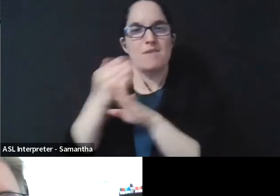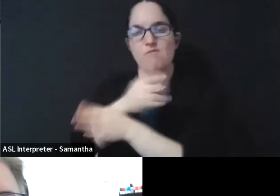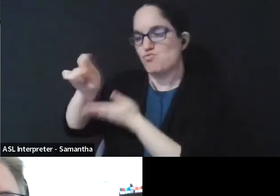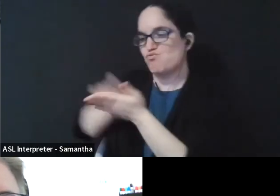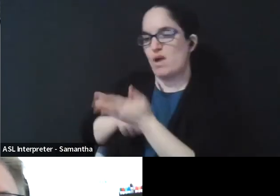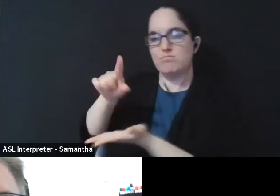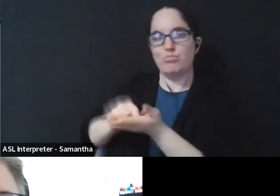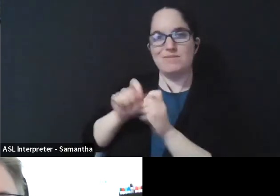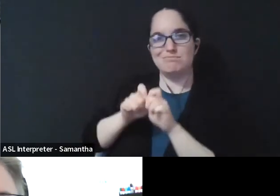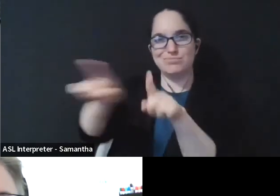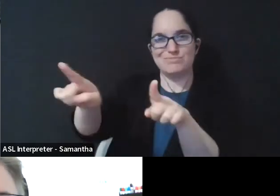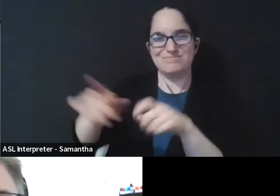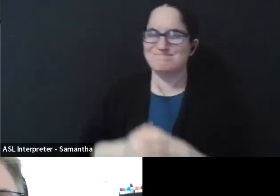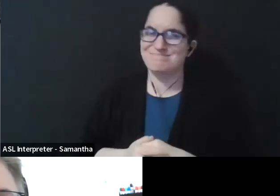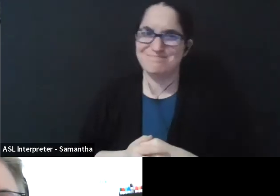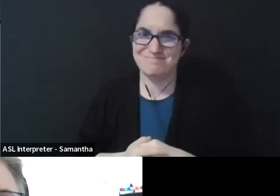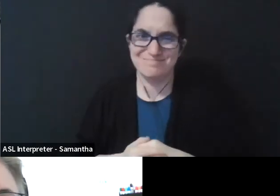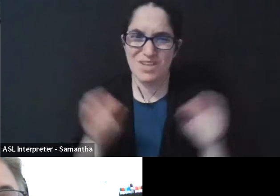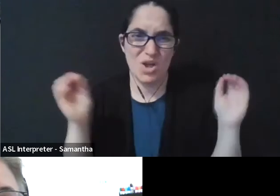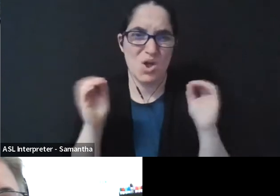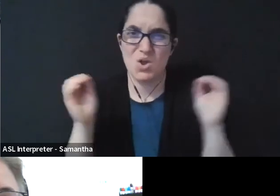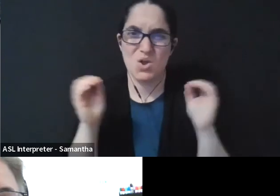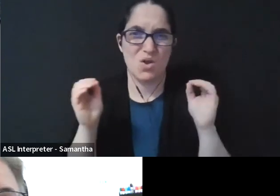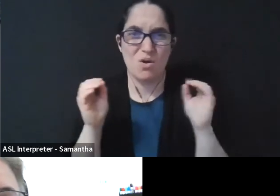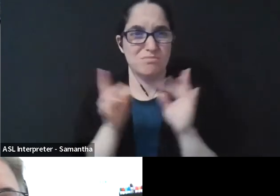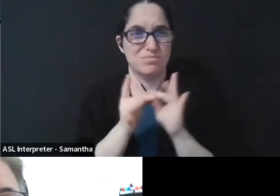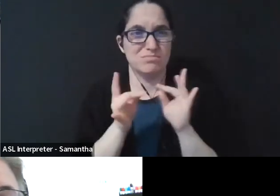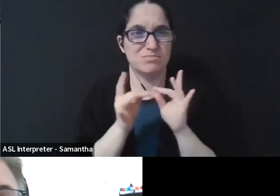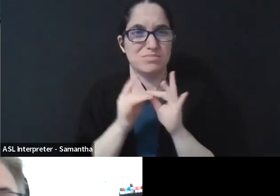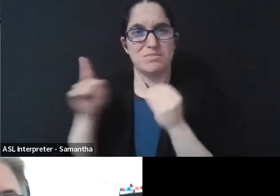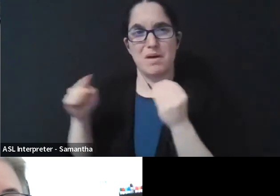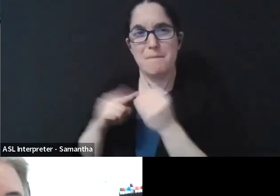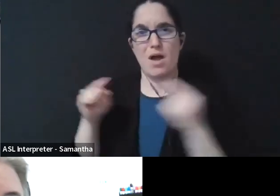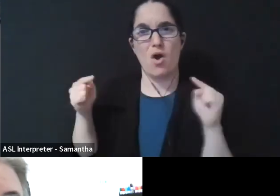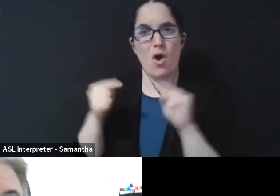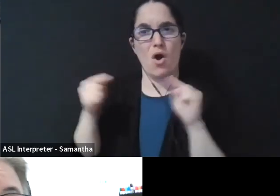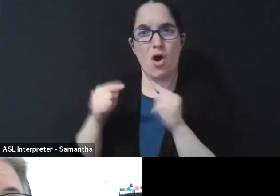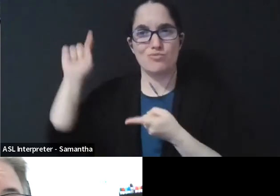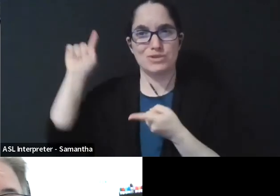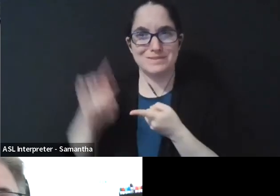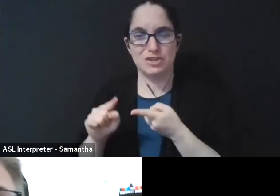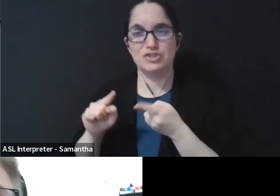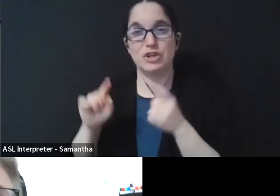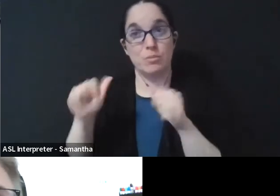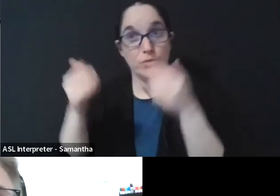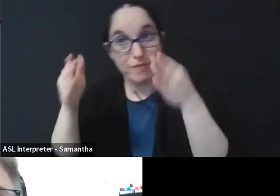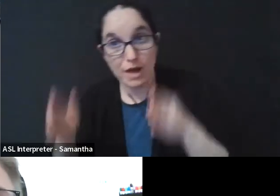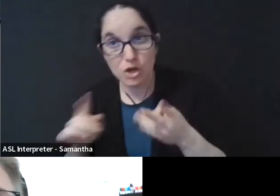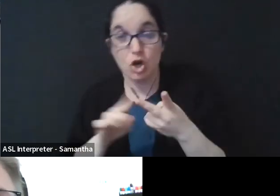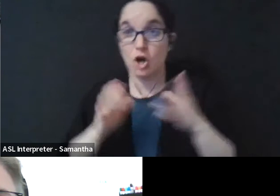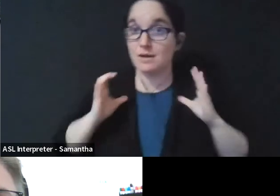they hadn't talked to harm reduction providers. They hadn't talked to clients of harm reduction programs.